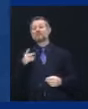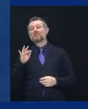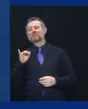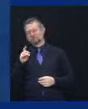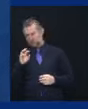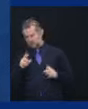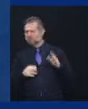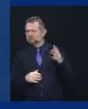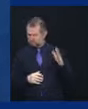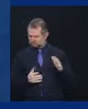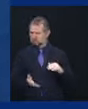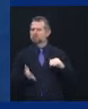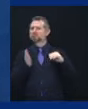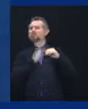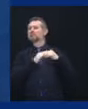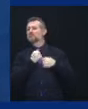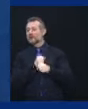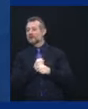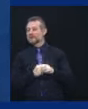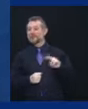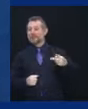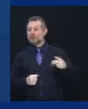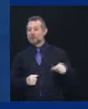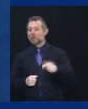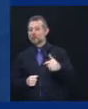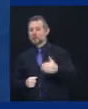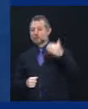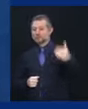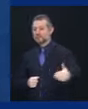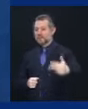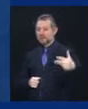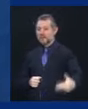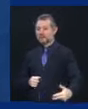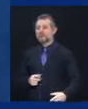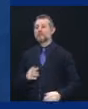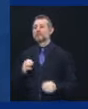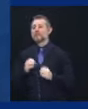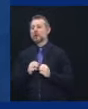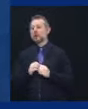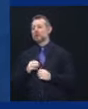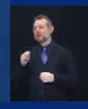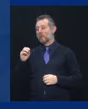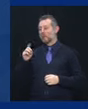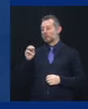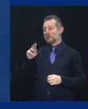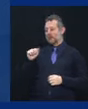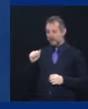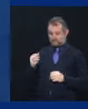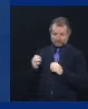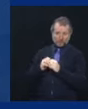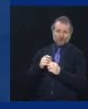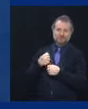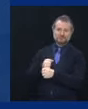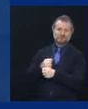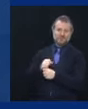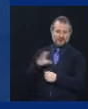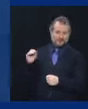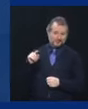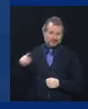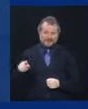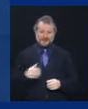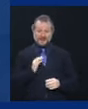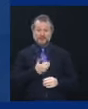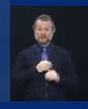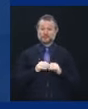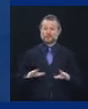quarter. More Moderna production. So our distribution network is up and running. We're just waiting